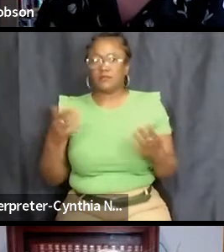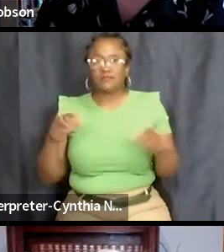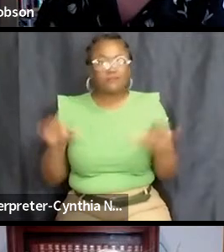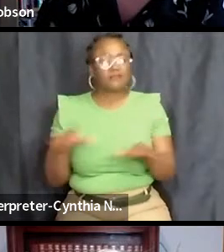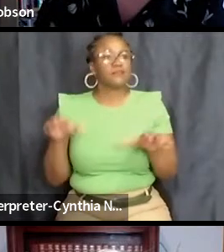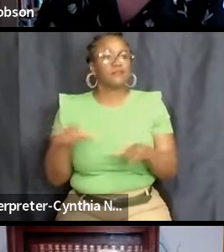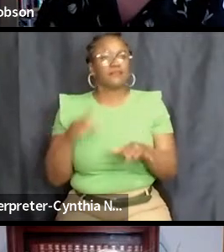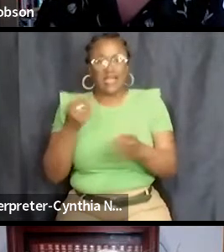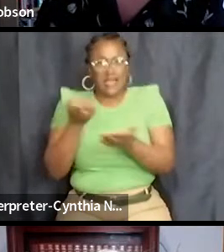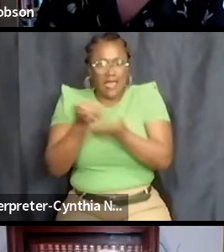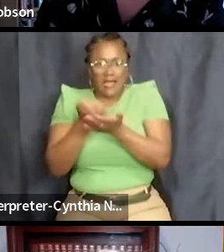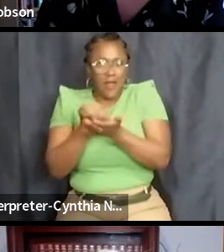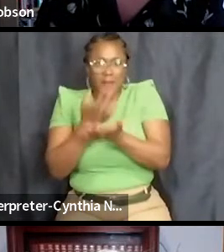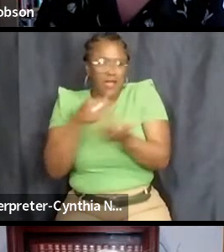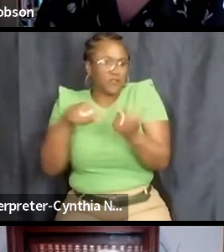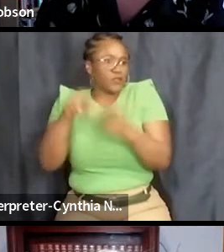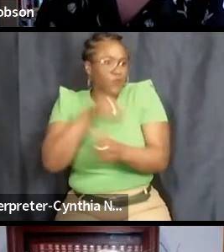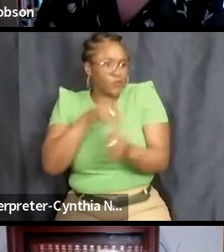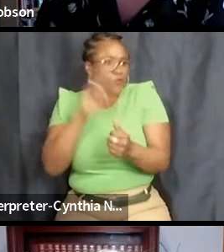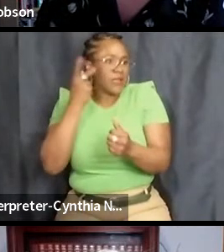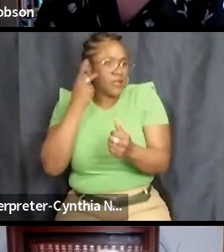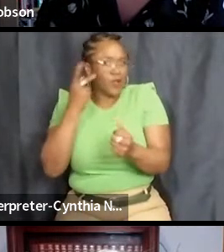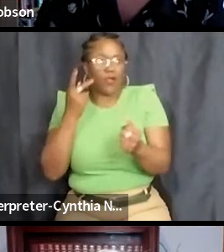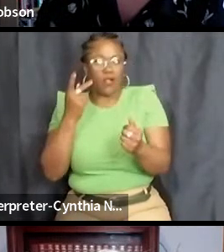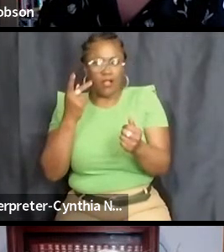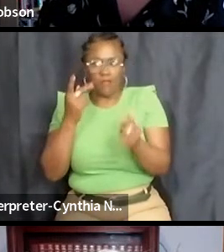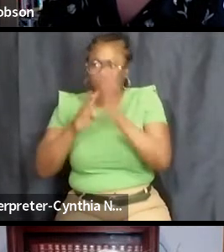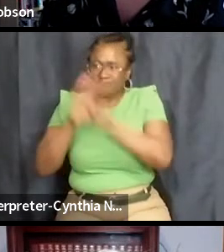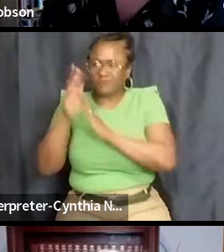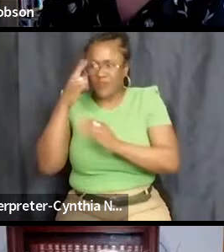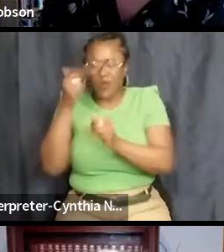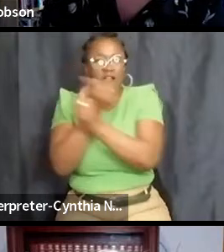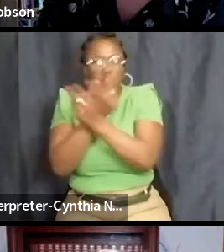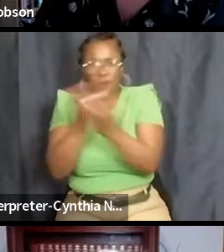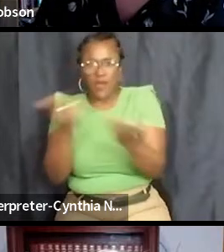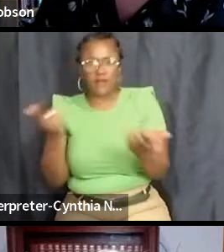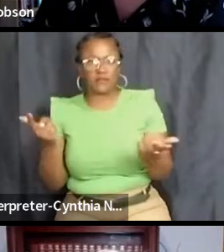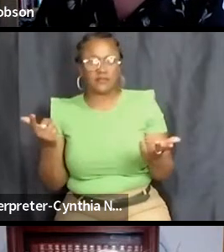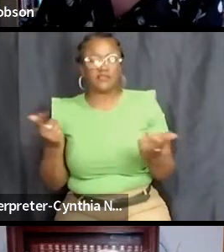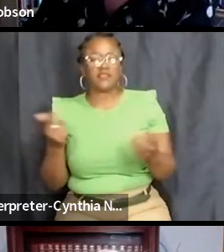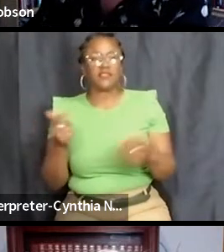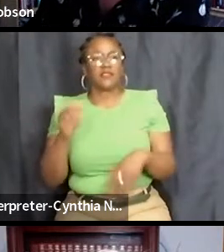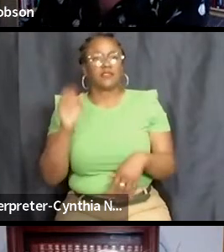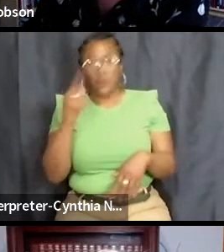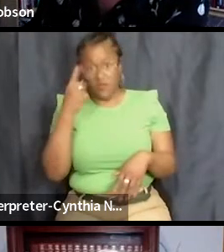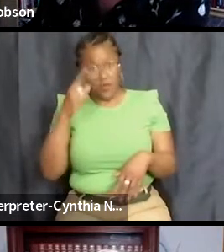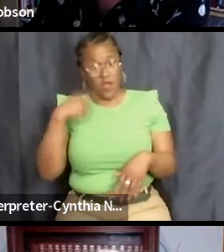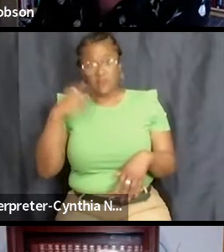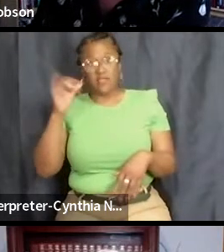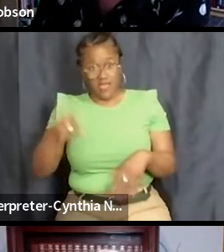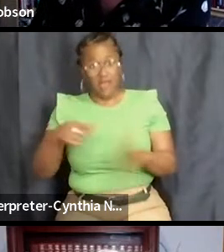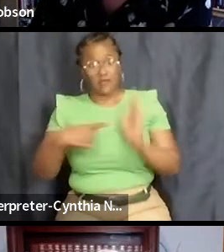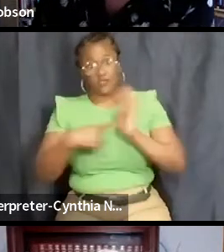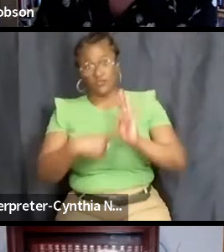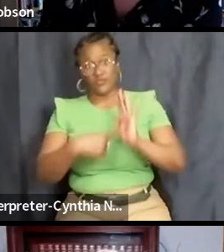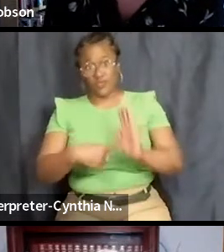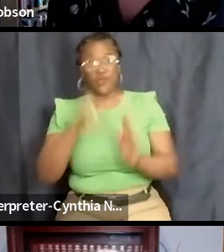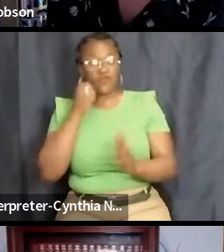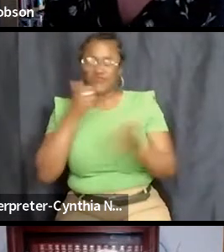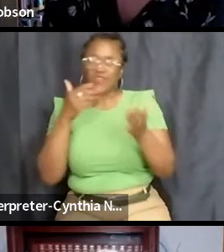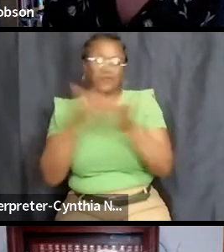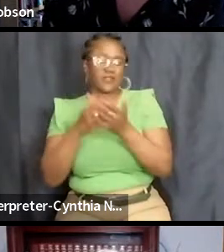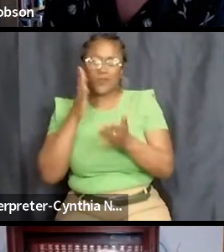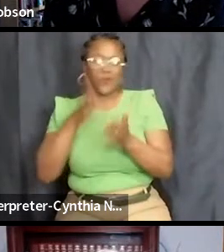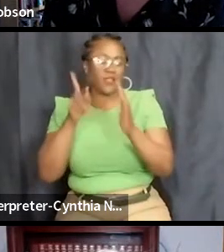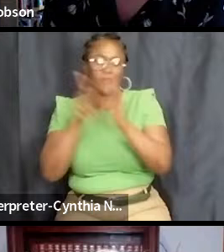and economic and social and political livelihood for everyone. And so, you know, for us, that is a signal that racism will